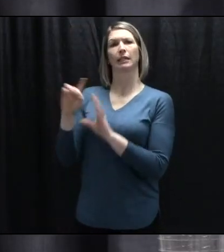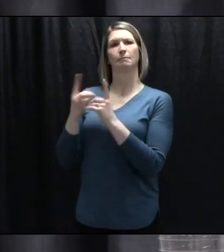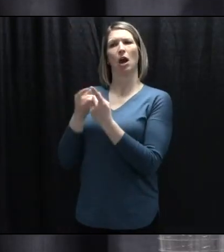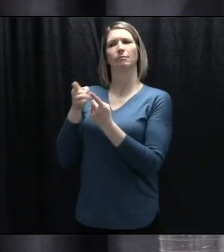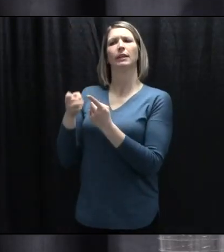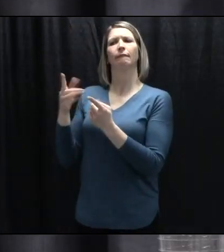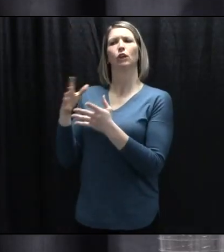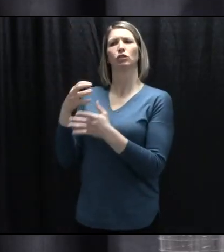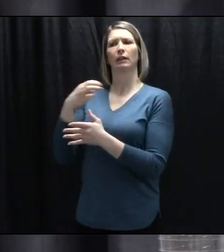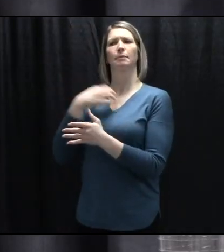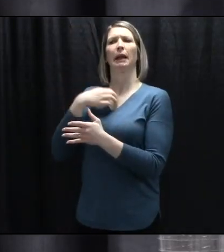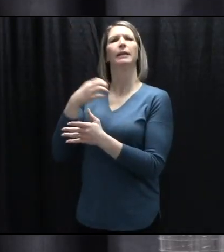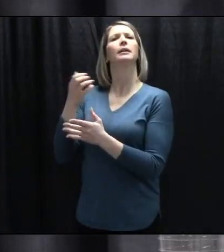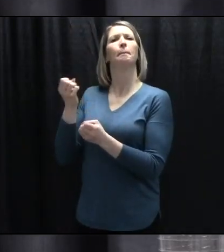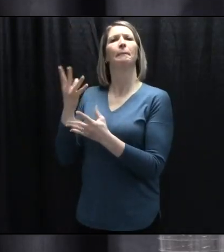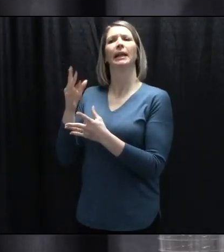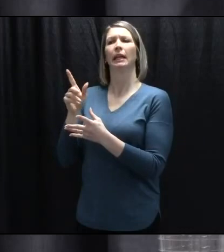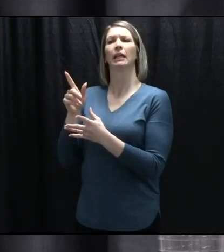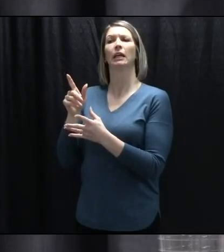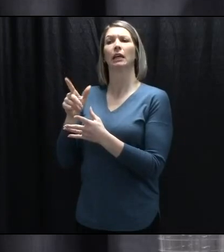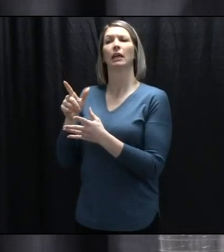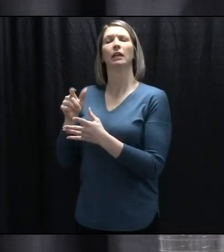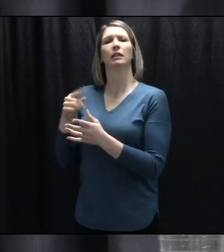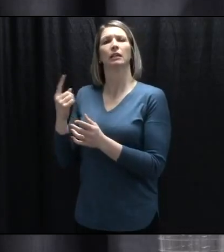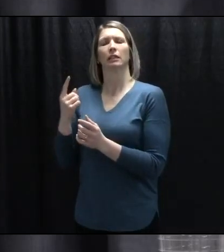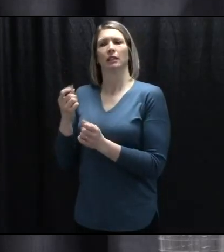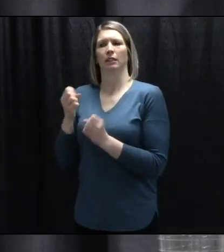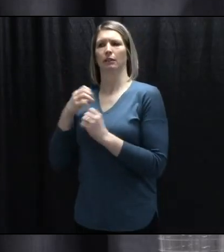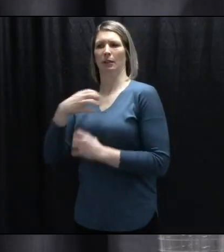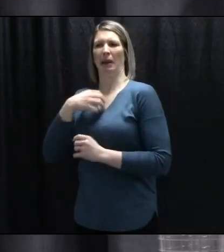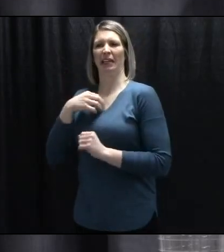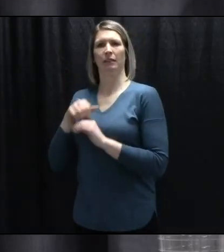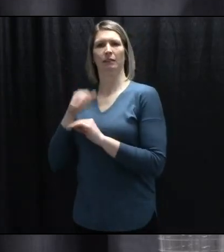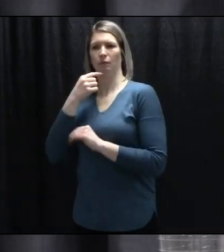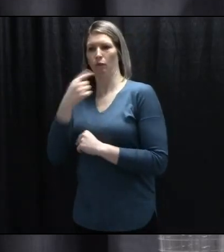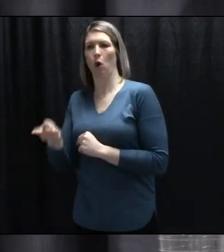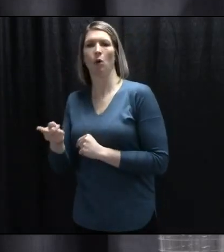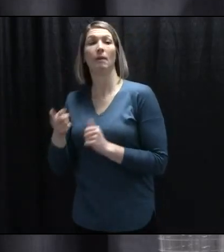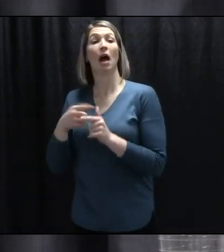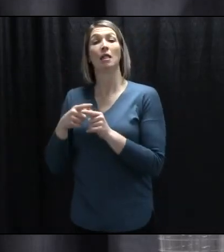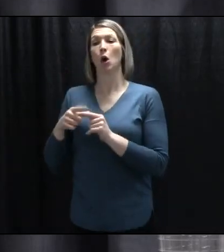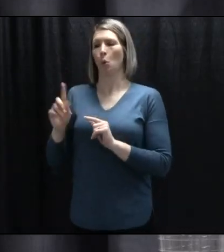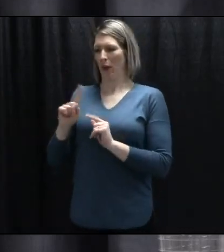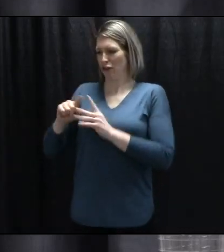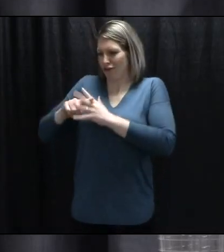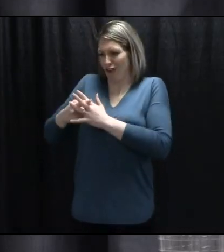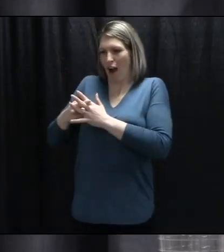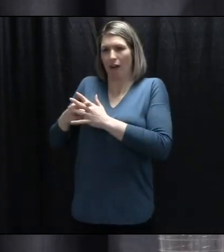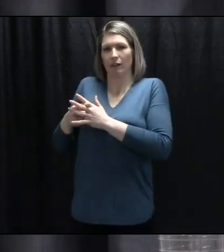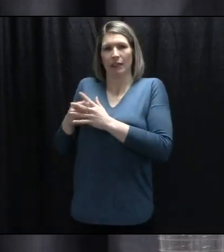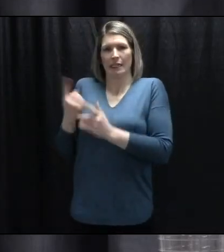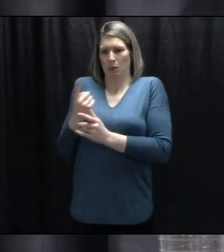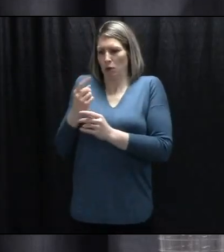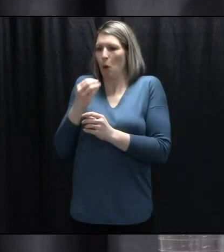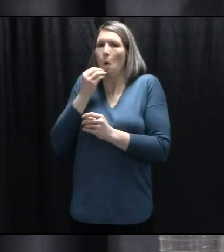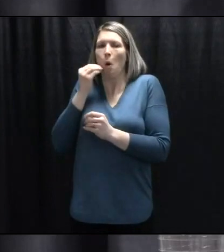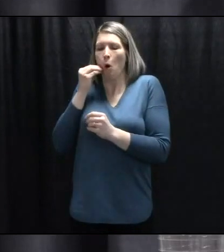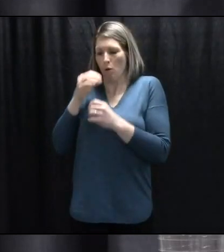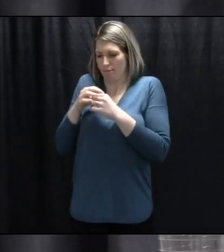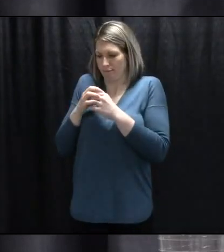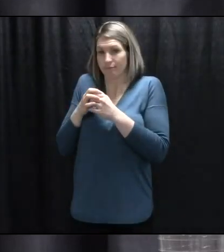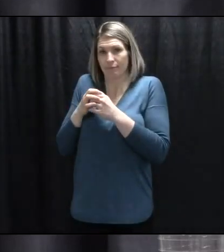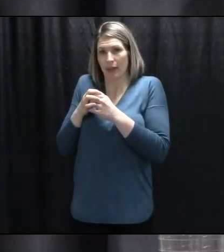view of the fact that these motorcades originate somewhere and end somewhere, and that at those beginning and end